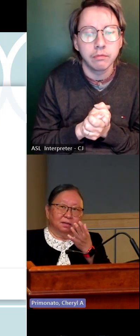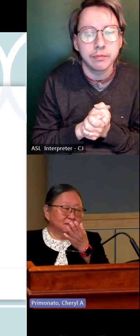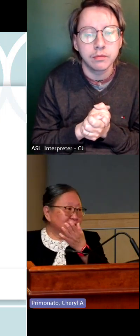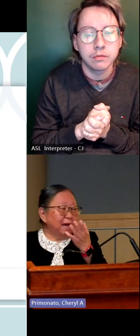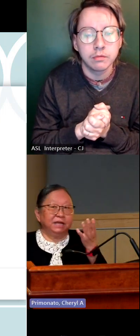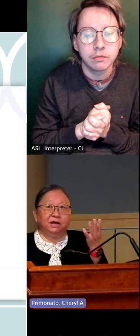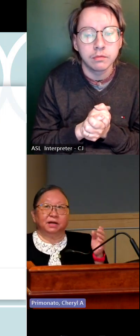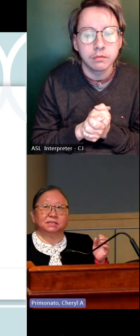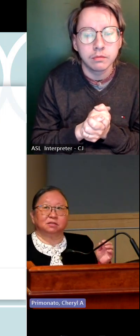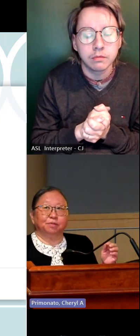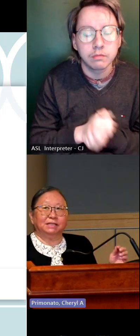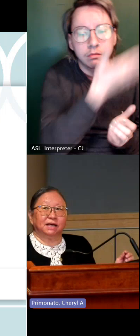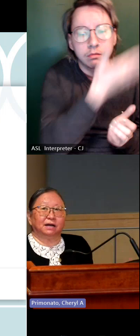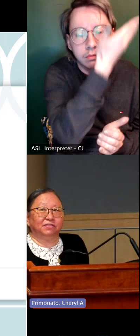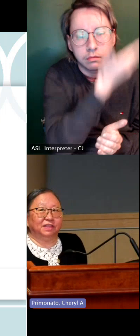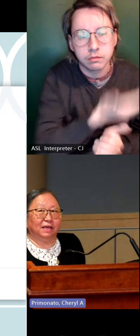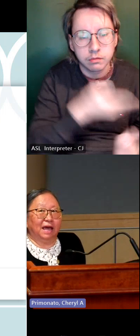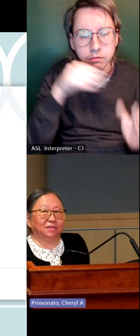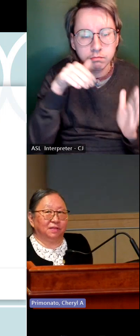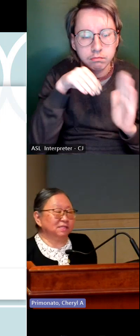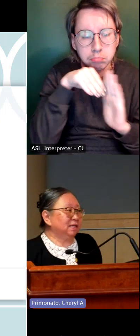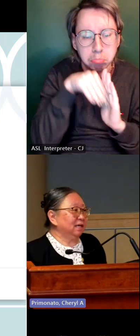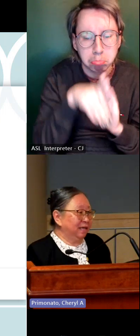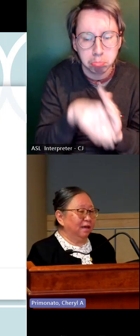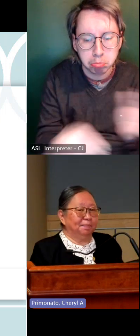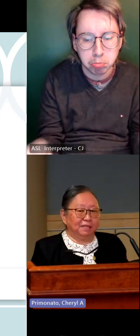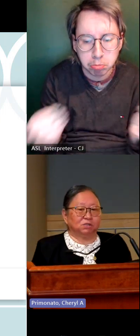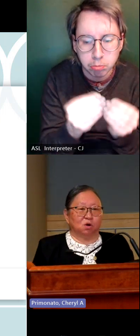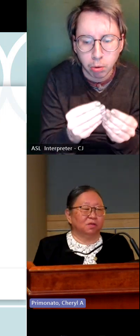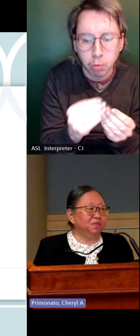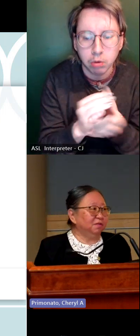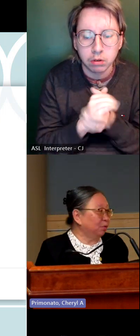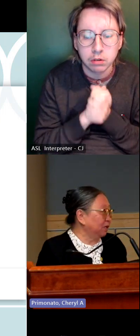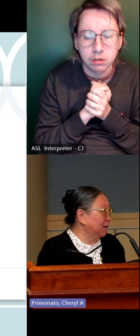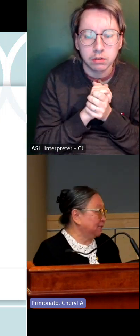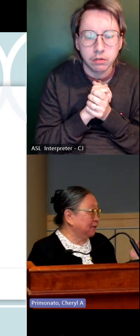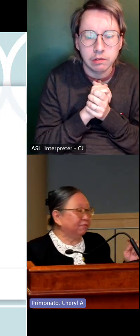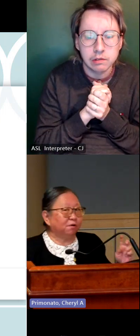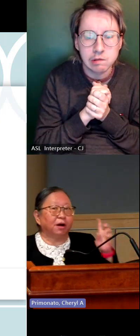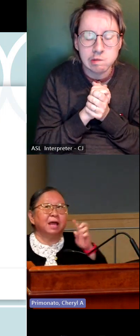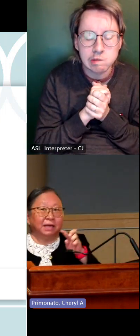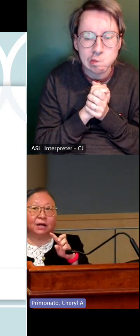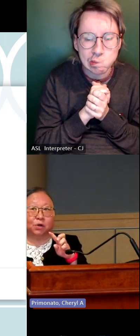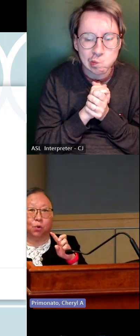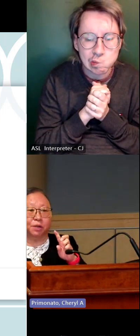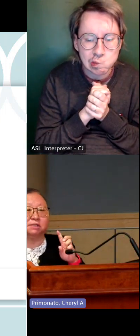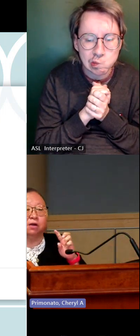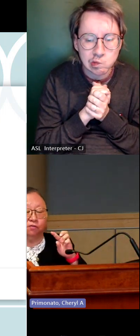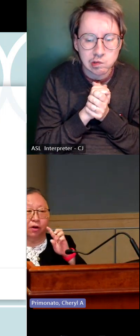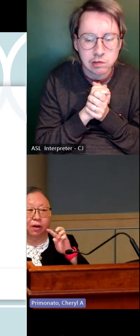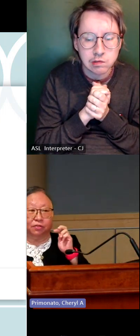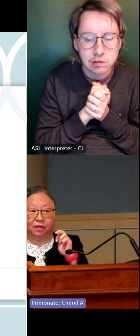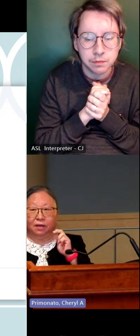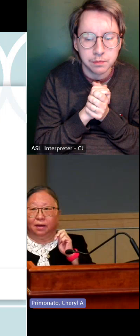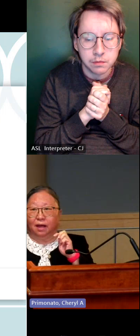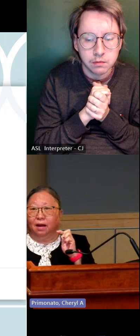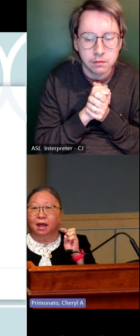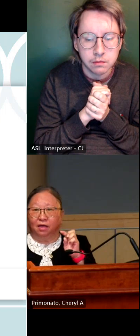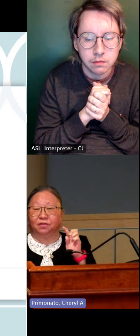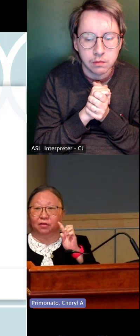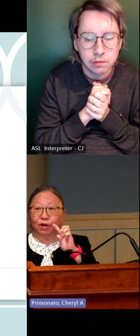next slide here is the breakdown of the ethnicity, again, based on the 49 CFR categories for